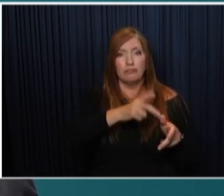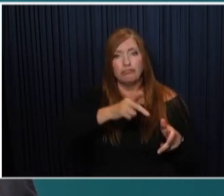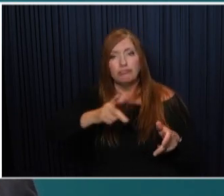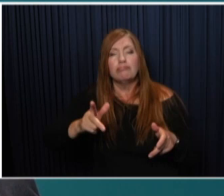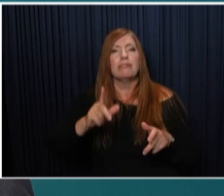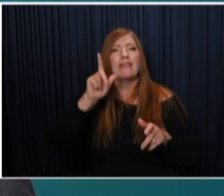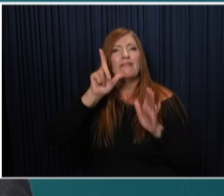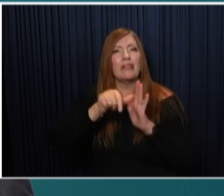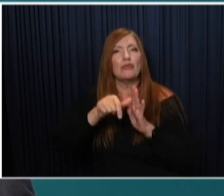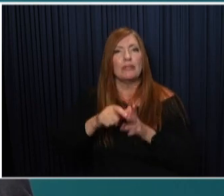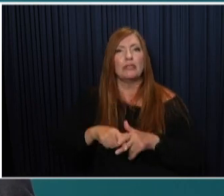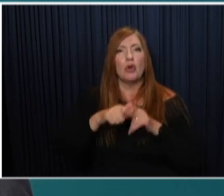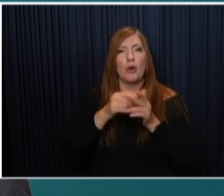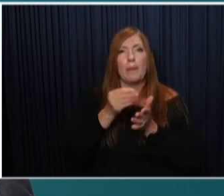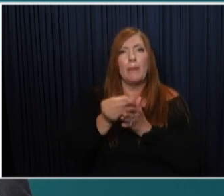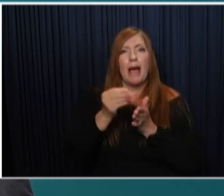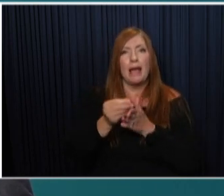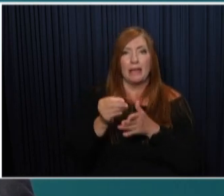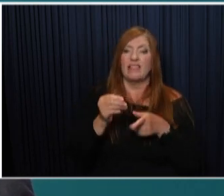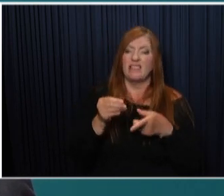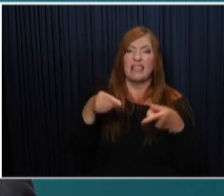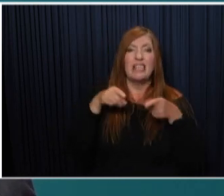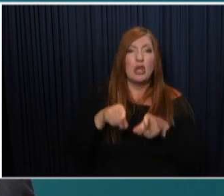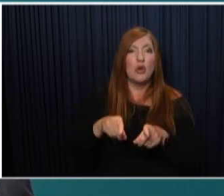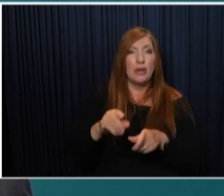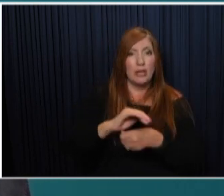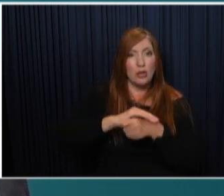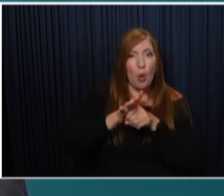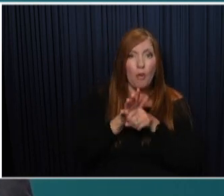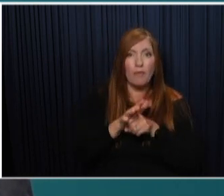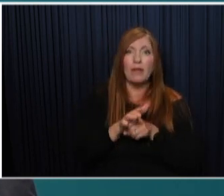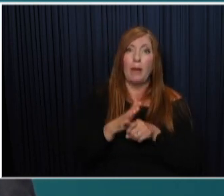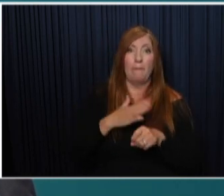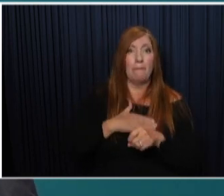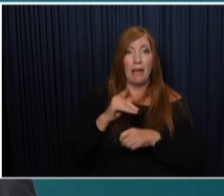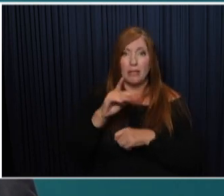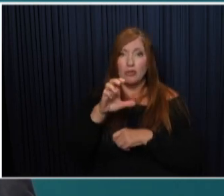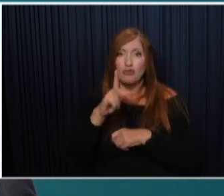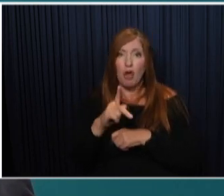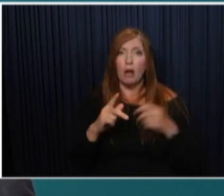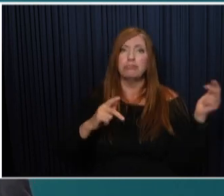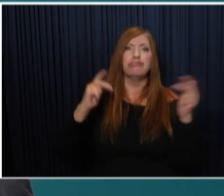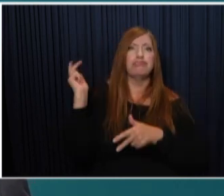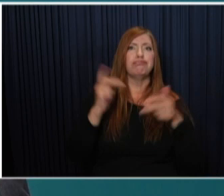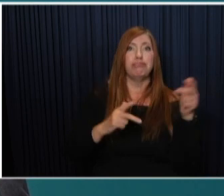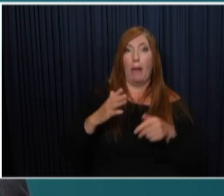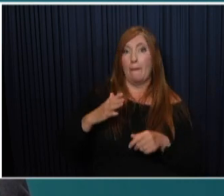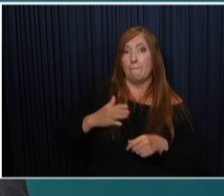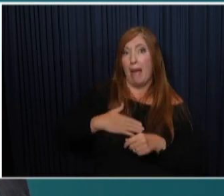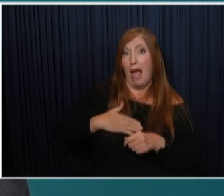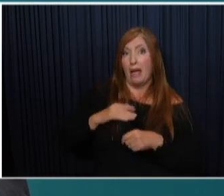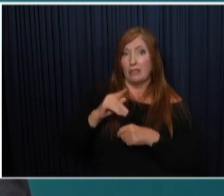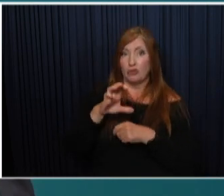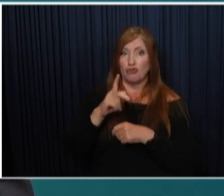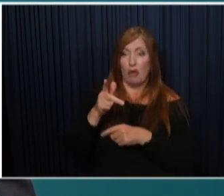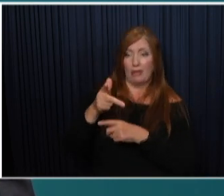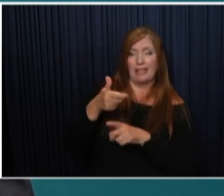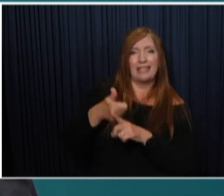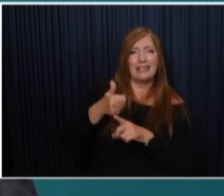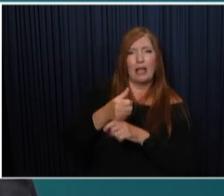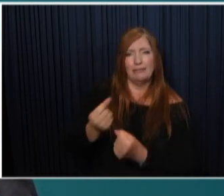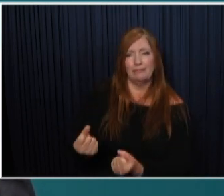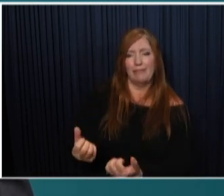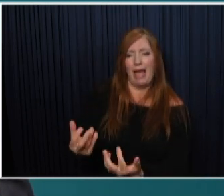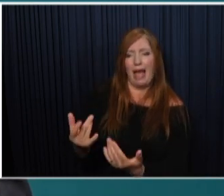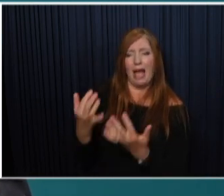out on the highways running during COVID. When my truck caught fire and burned on the side of the road, I had just enough time to bail